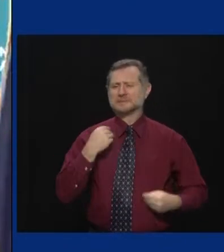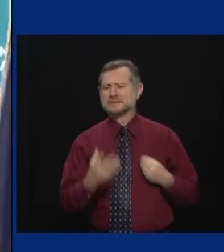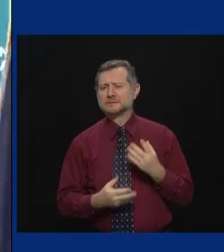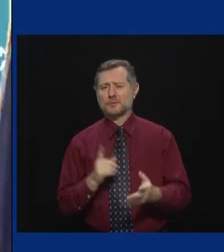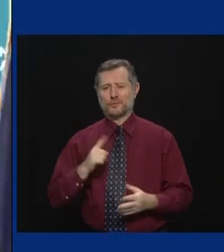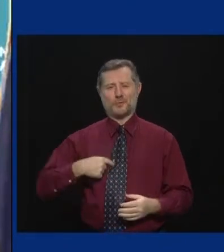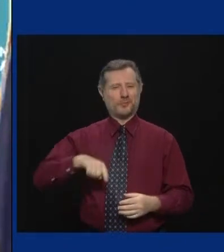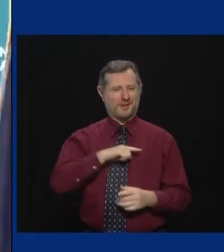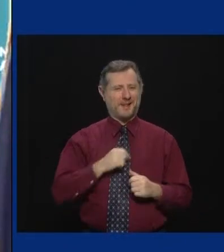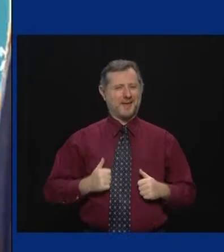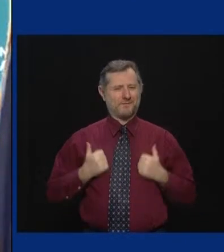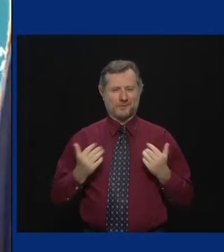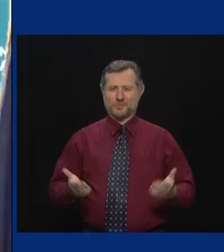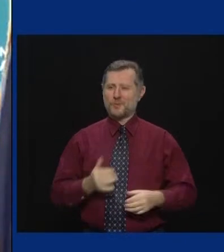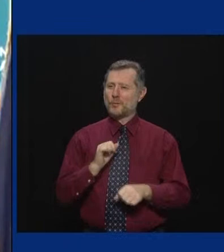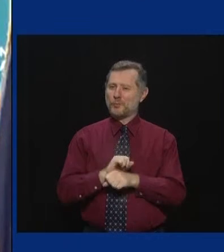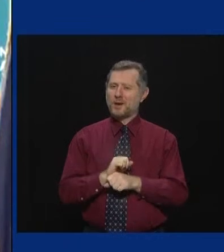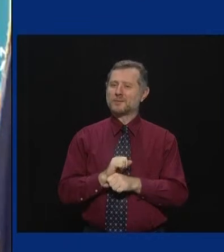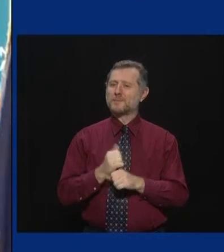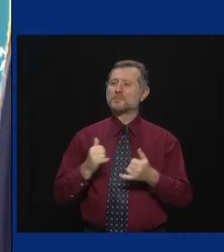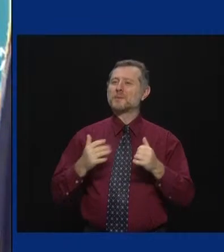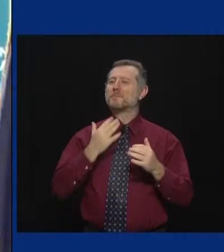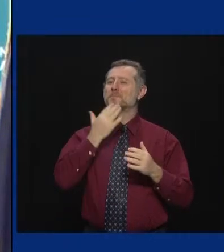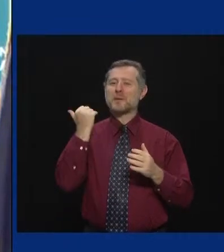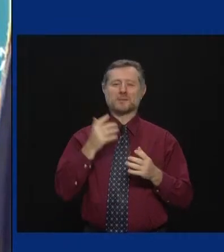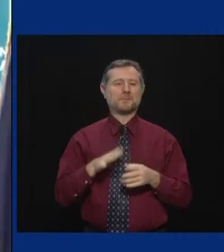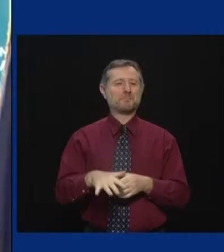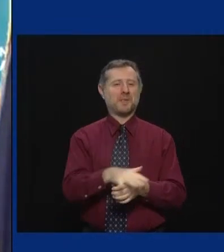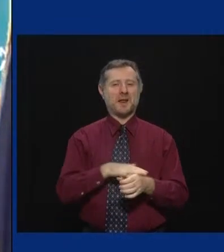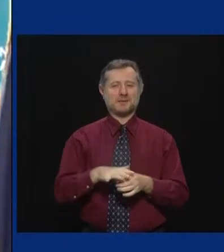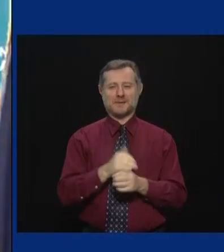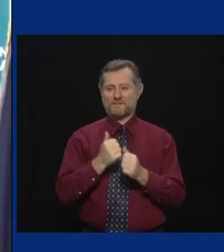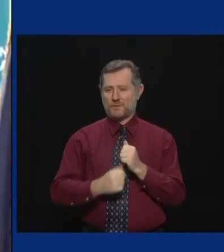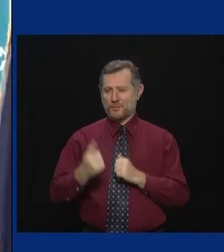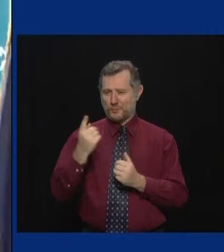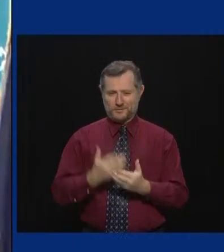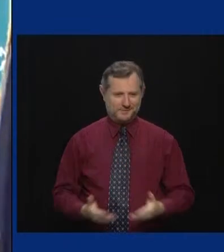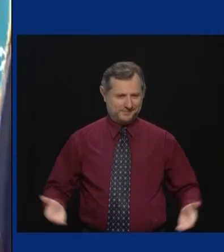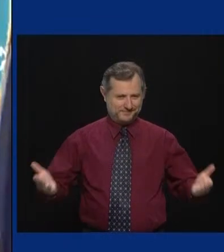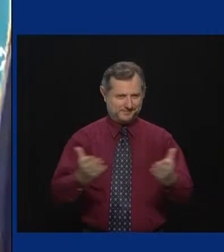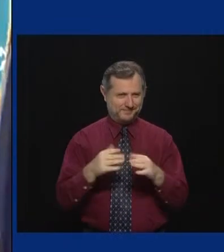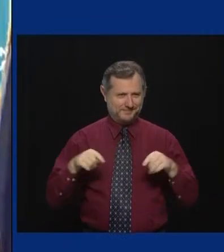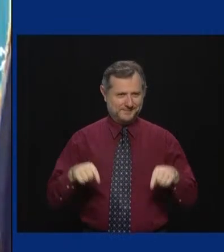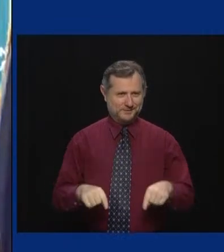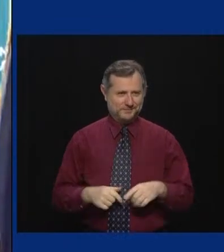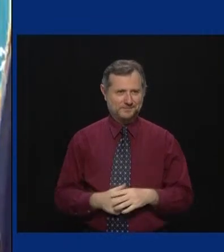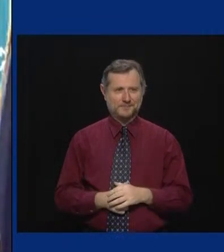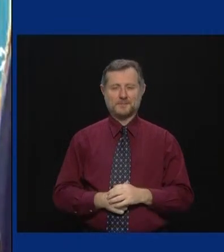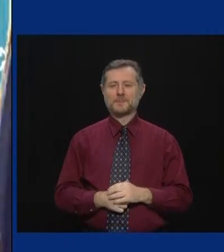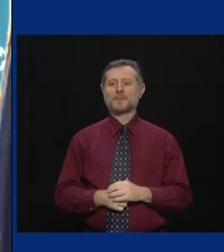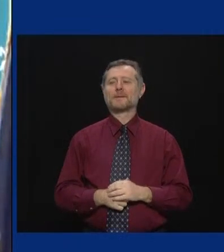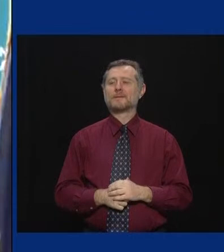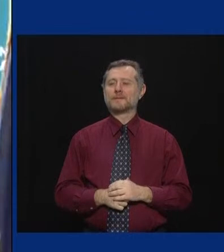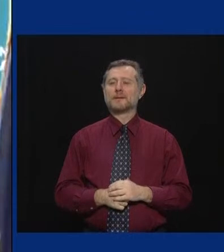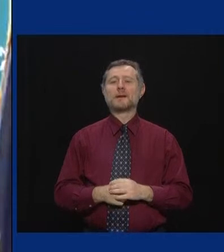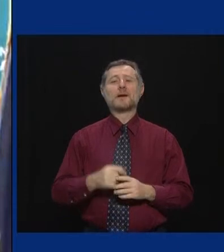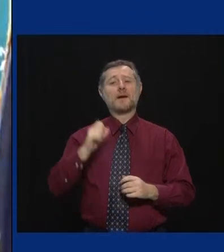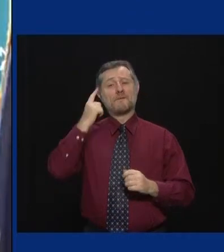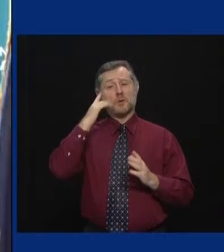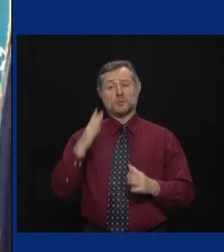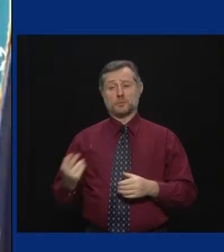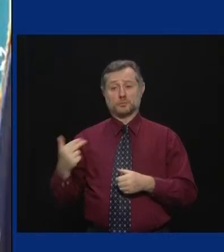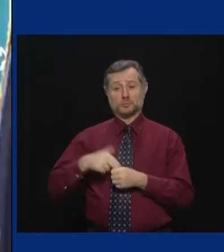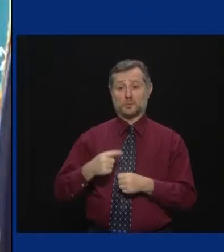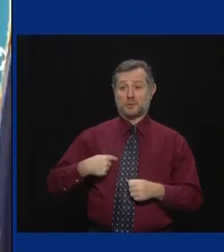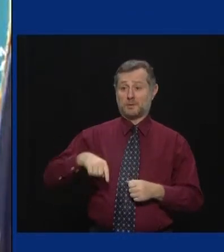everyone. Hence, while fortunate to share the stage with her at numerous NYPA events over the last several years, it's a